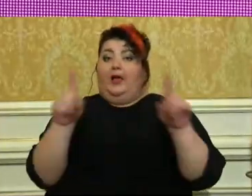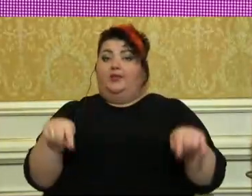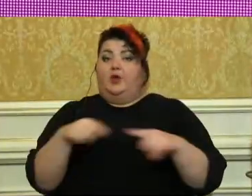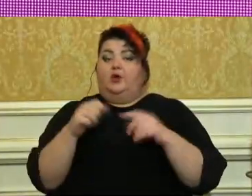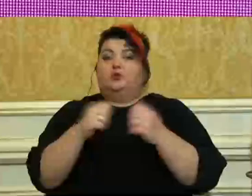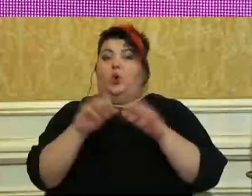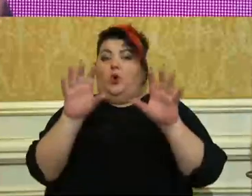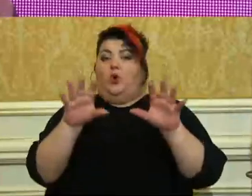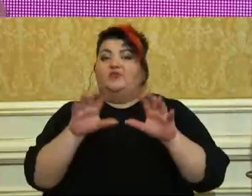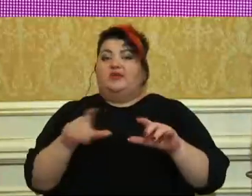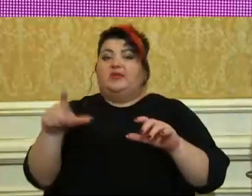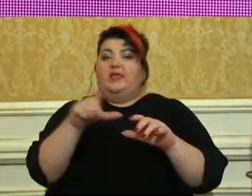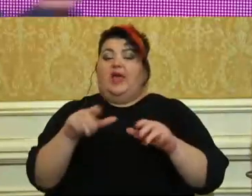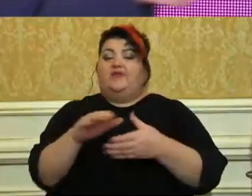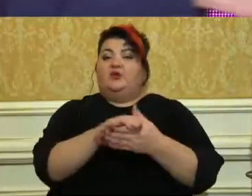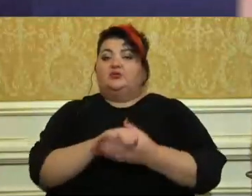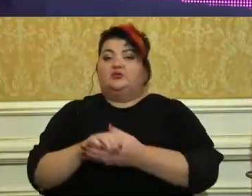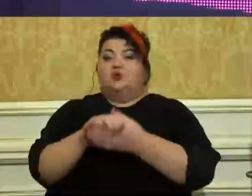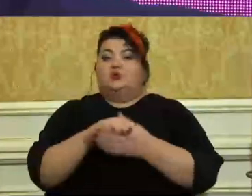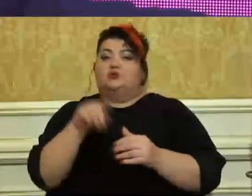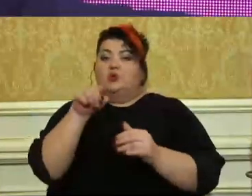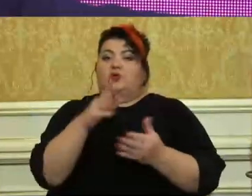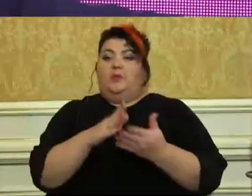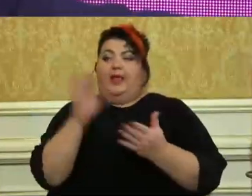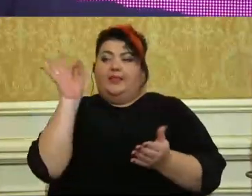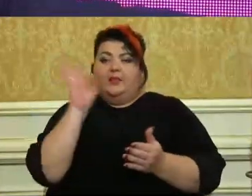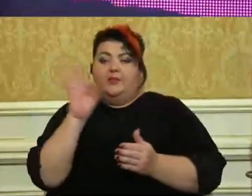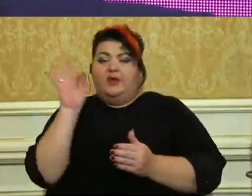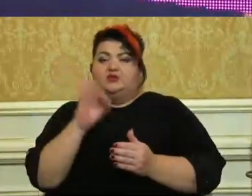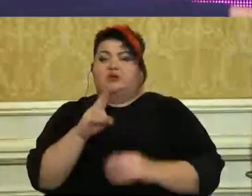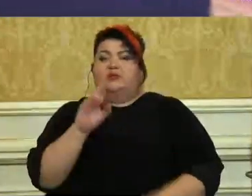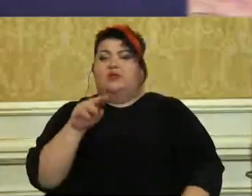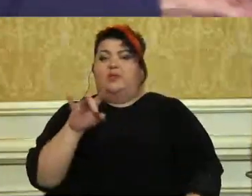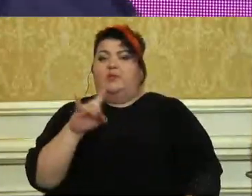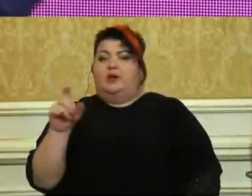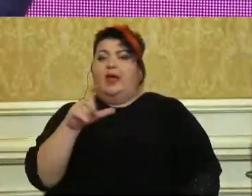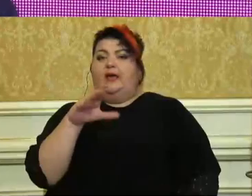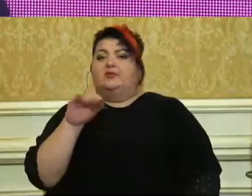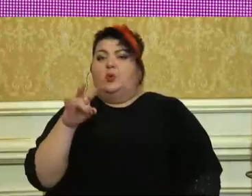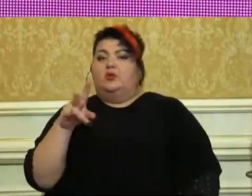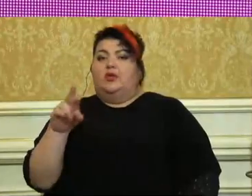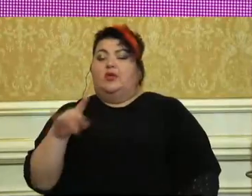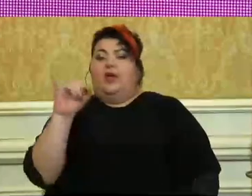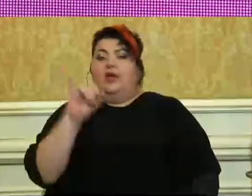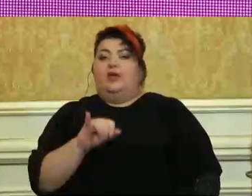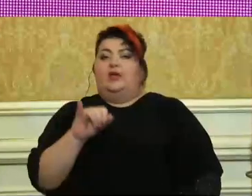Germany, Cyprus, Estonia, and Croatia, a Catholic country, to